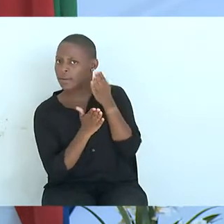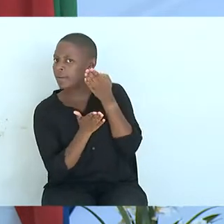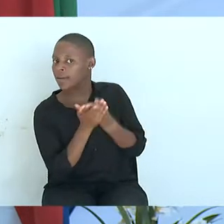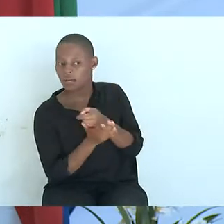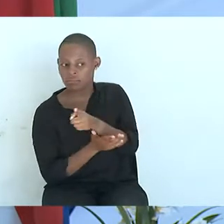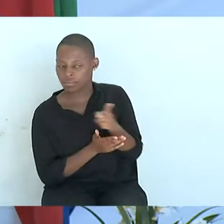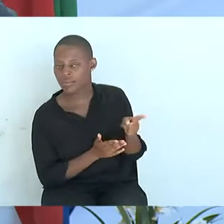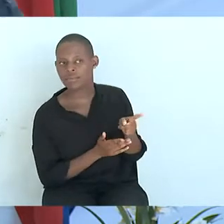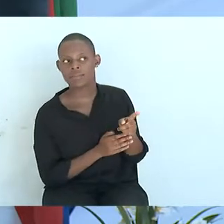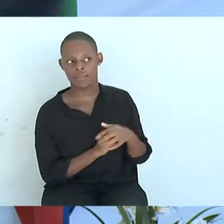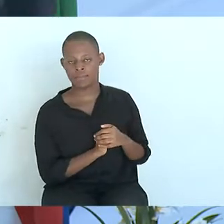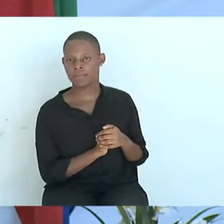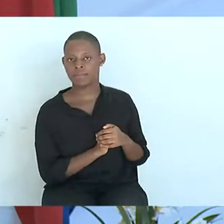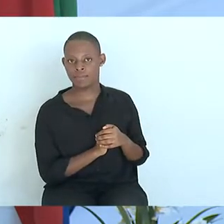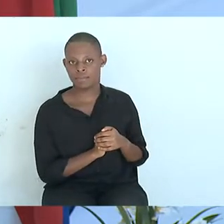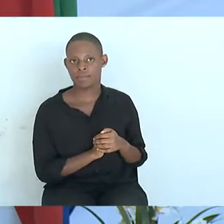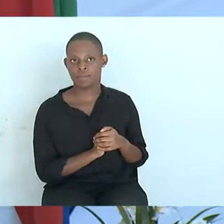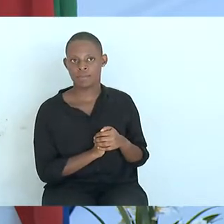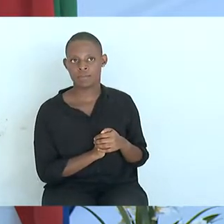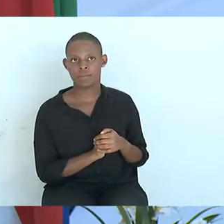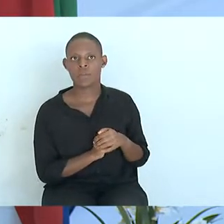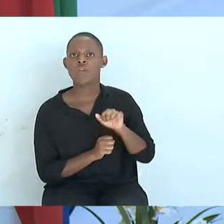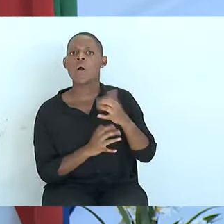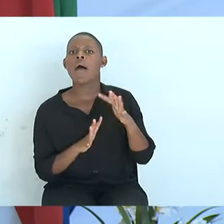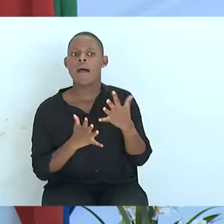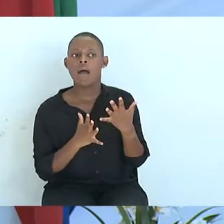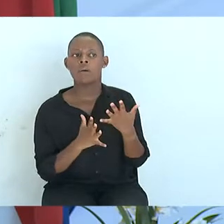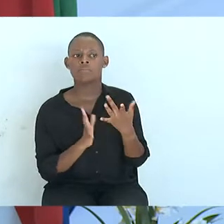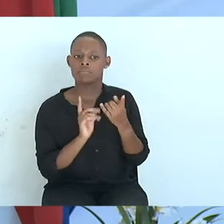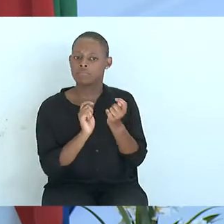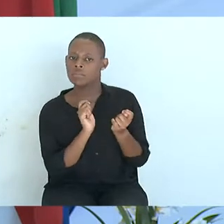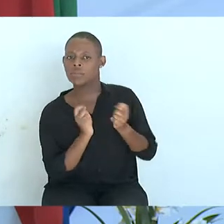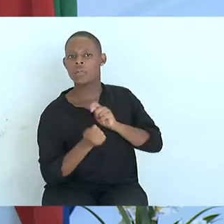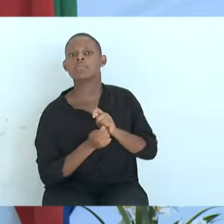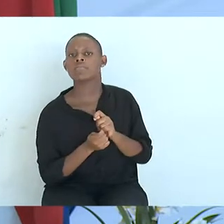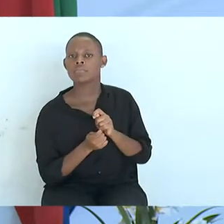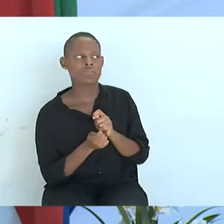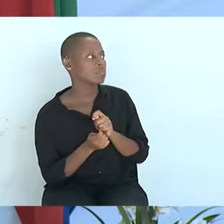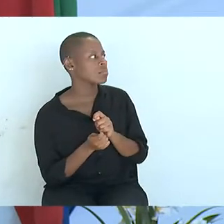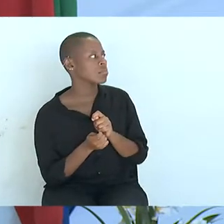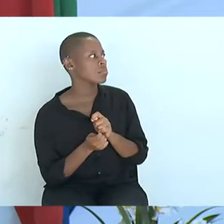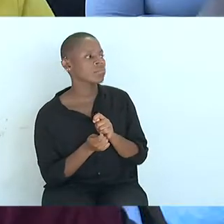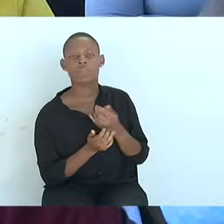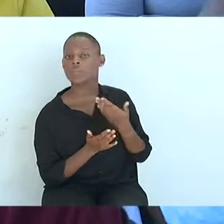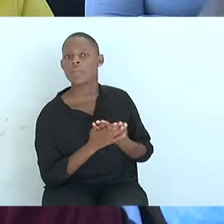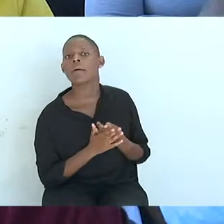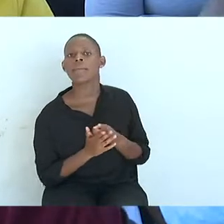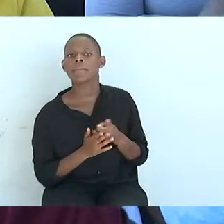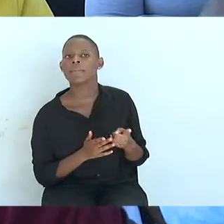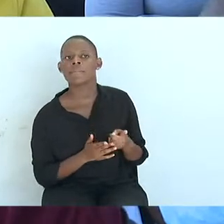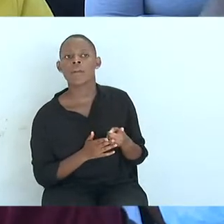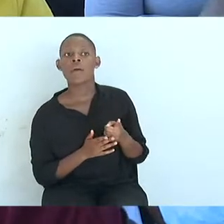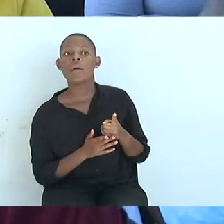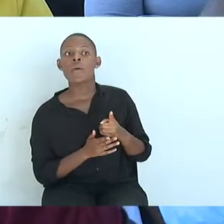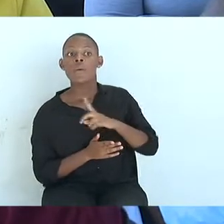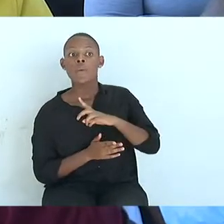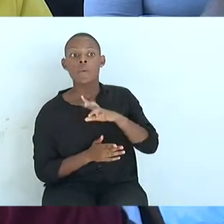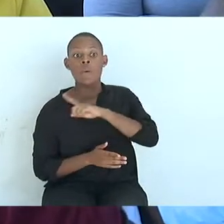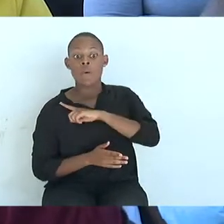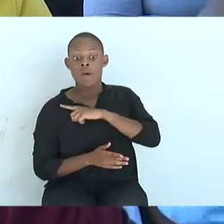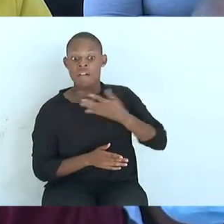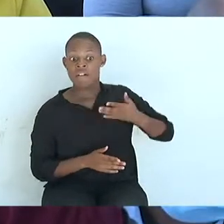Now, we are saying we need to turn around that situation and begin to see the coast as